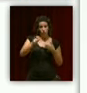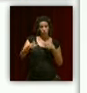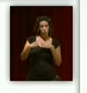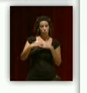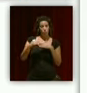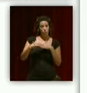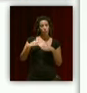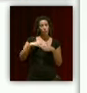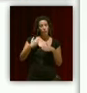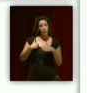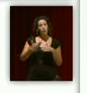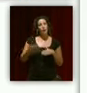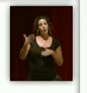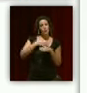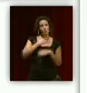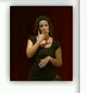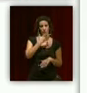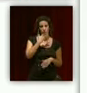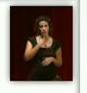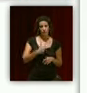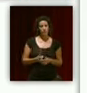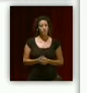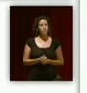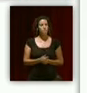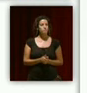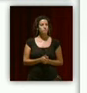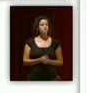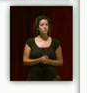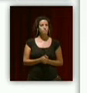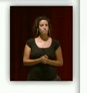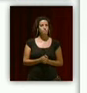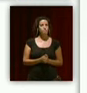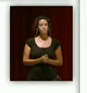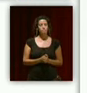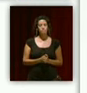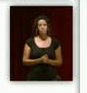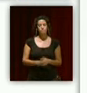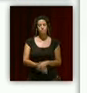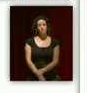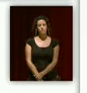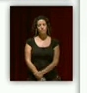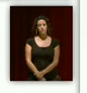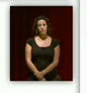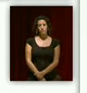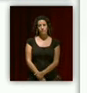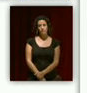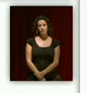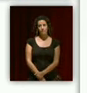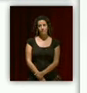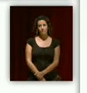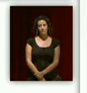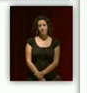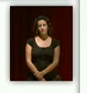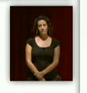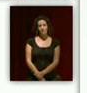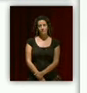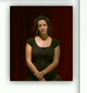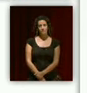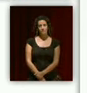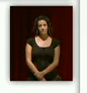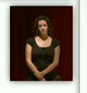come with built-in devices. Therefore, users can become acquainted with these devices